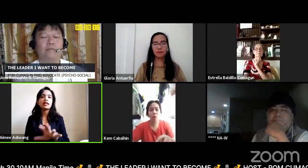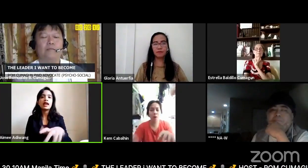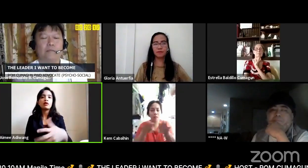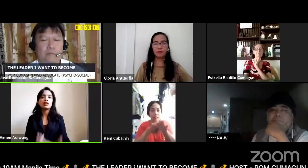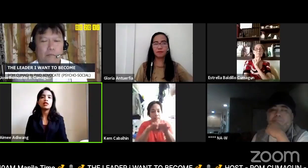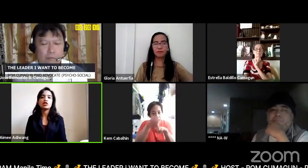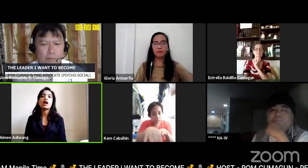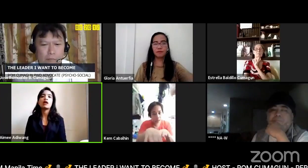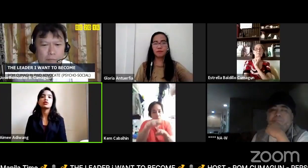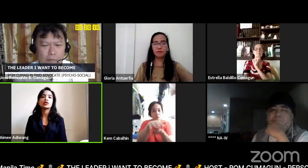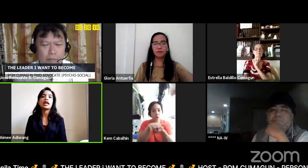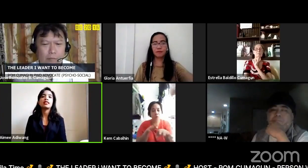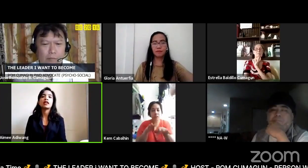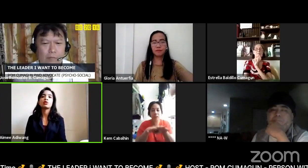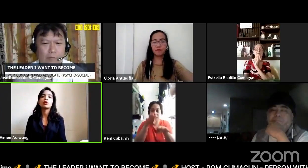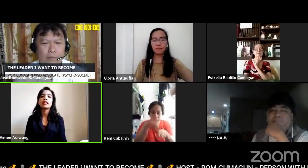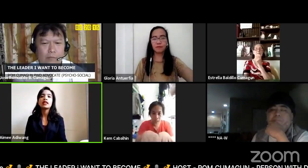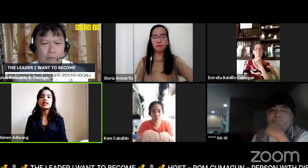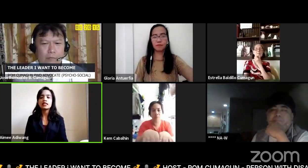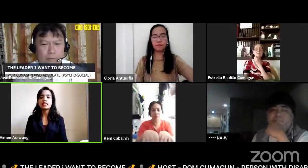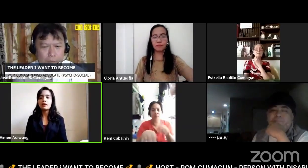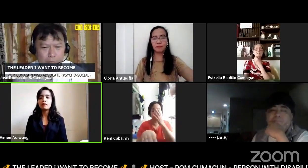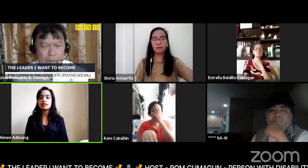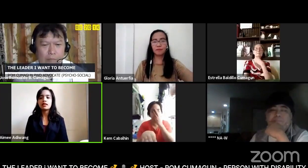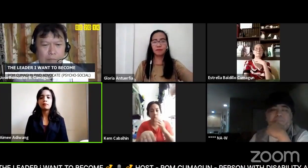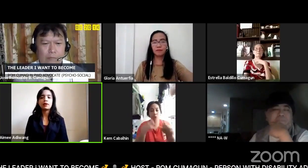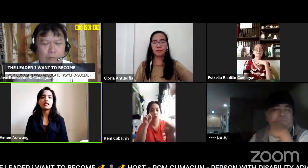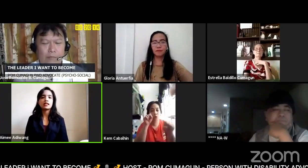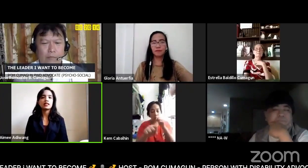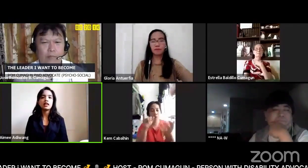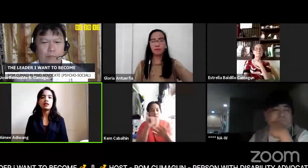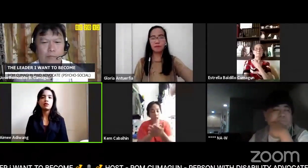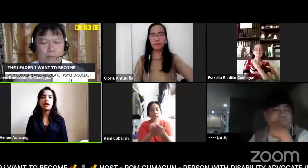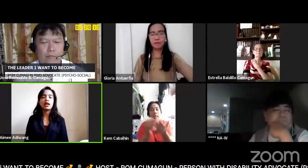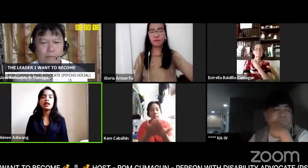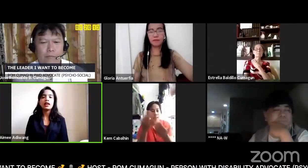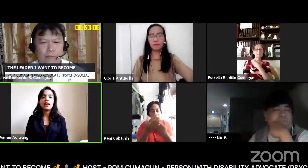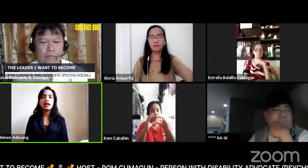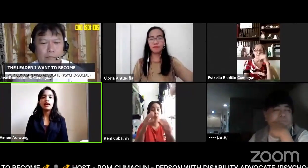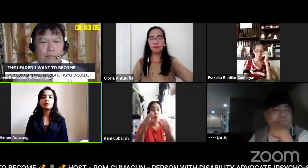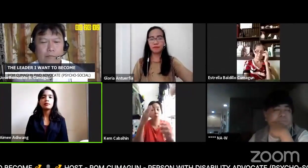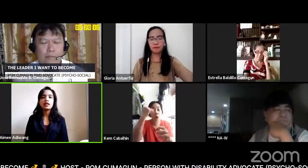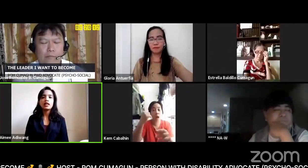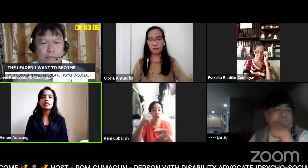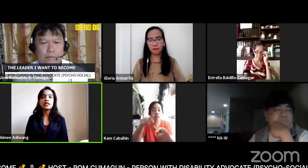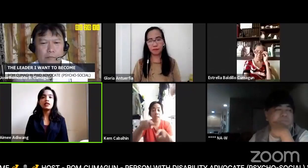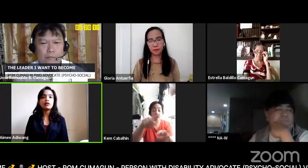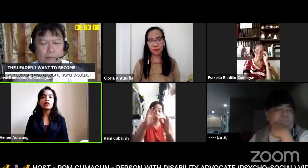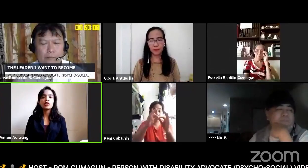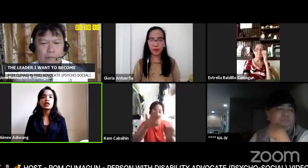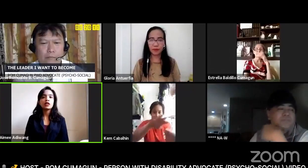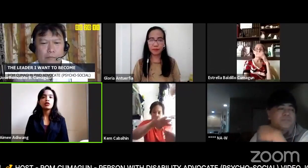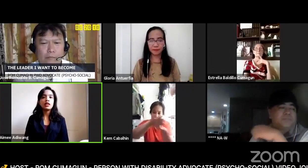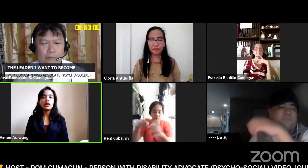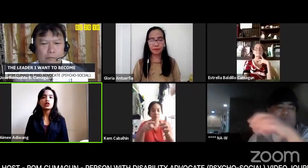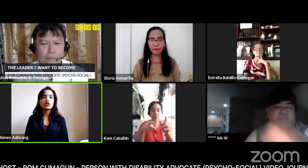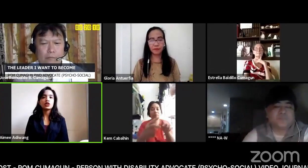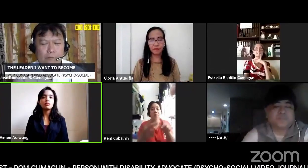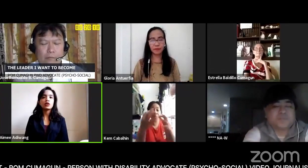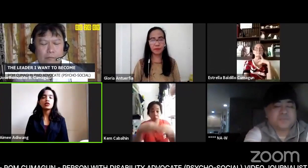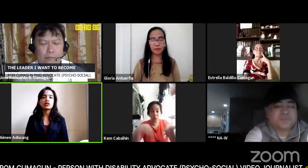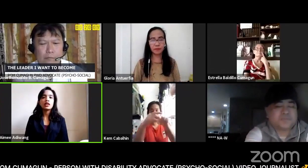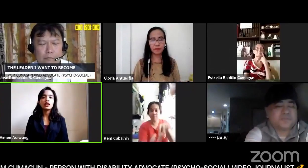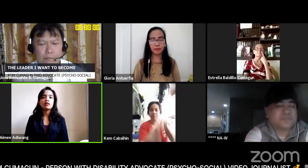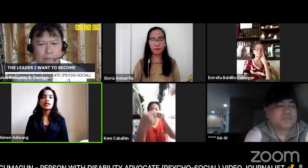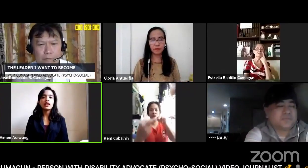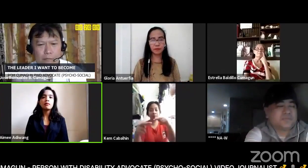it to me, then I will teach you how to sign that word. It's a step-by-step process anyway. And it's easy for